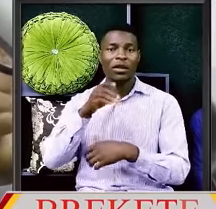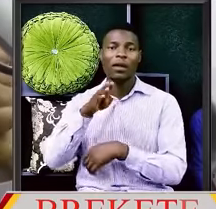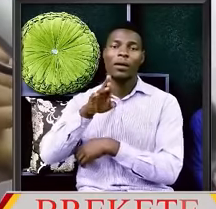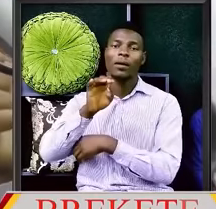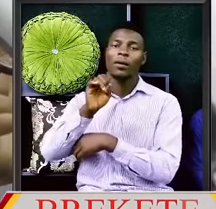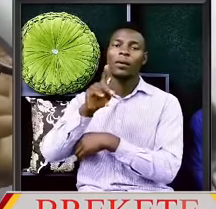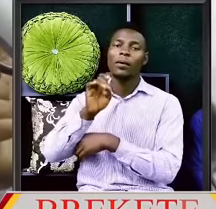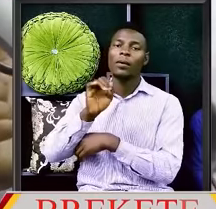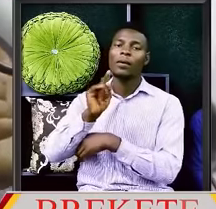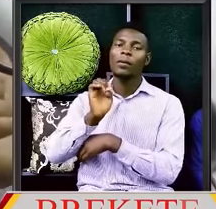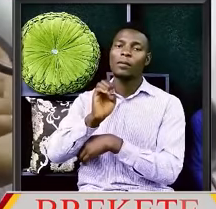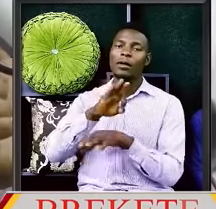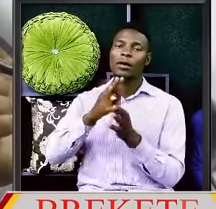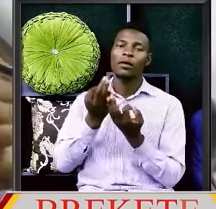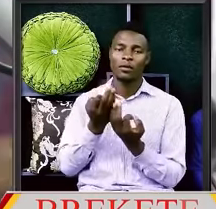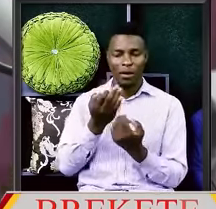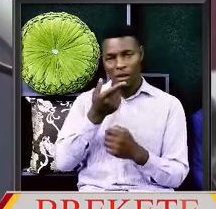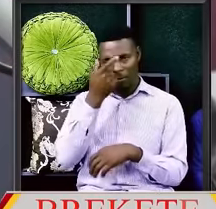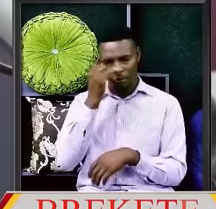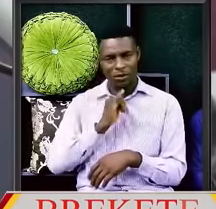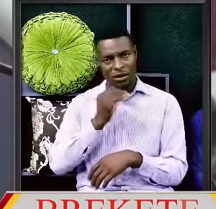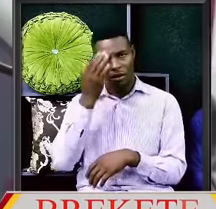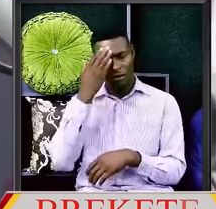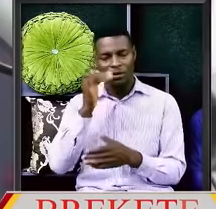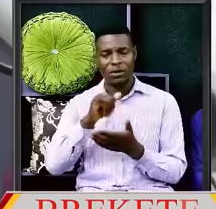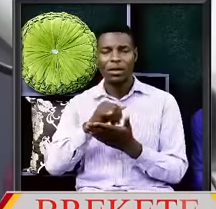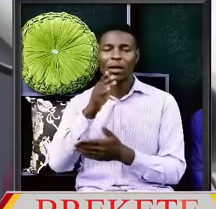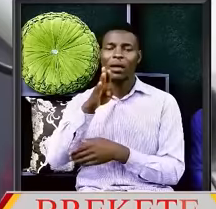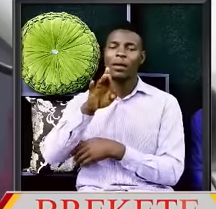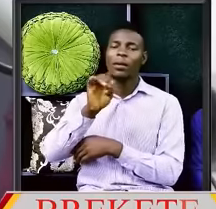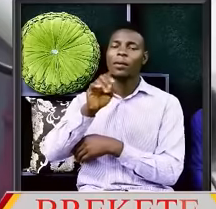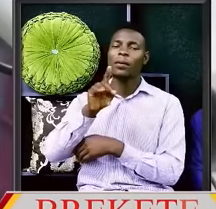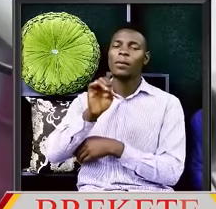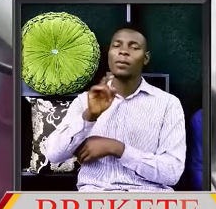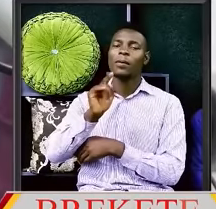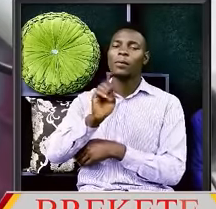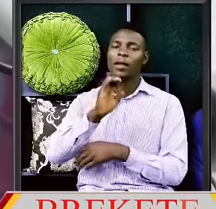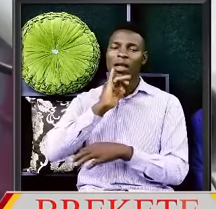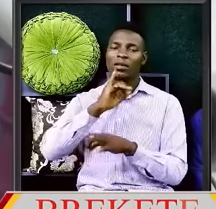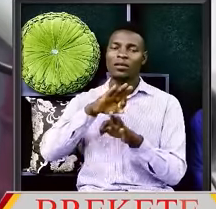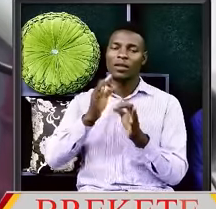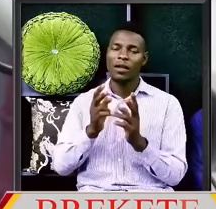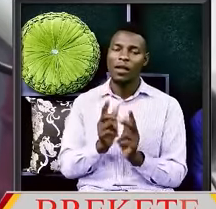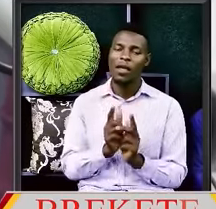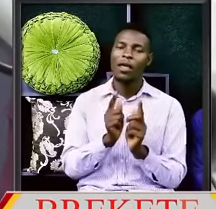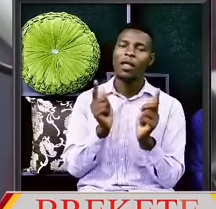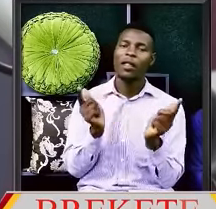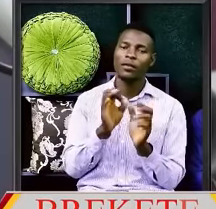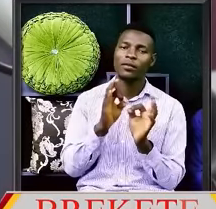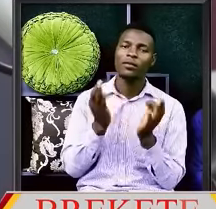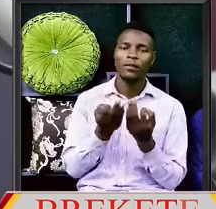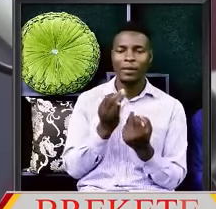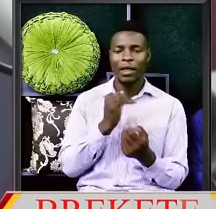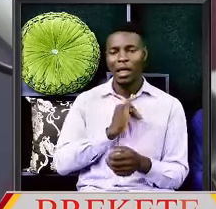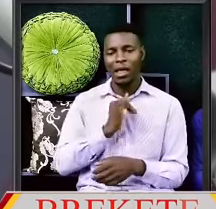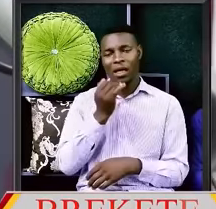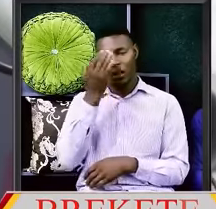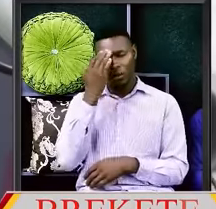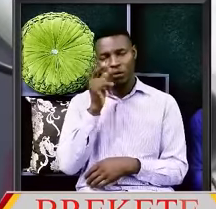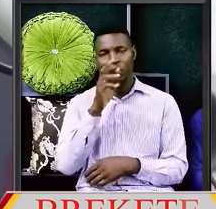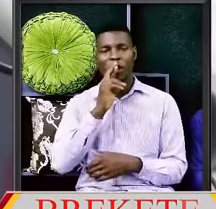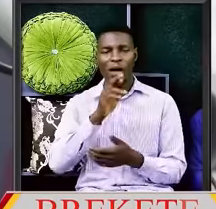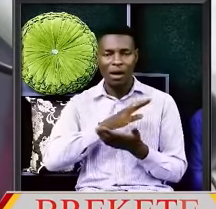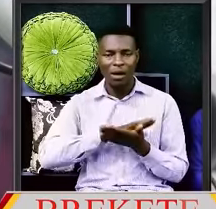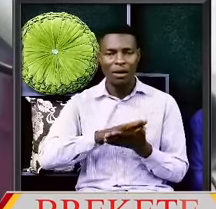know say Brekete is the largest family of the whole world, and I know you are very transparent.